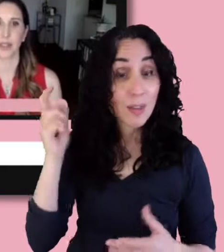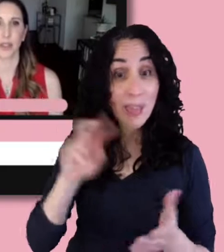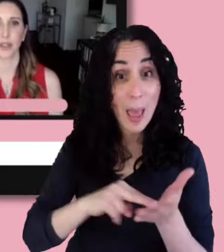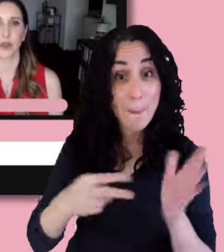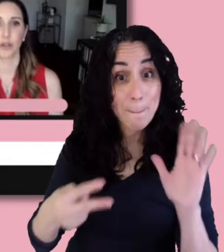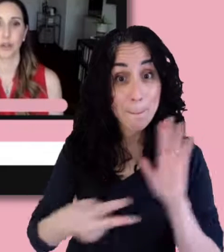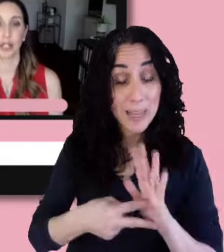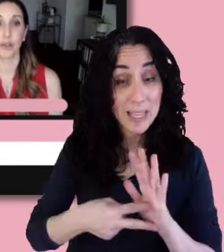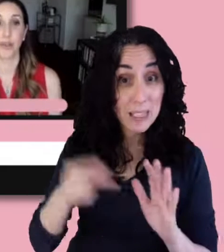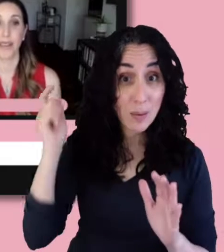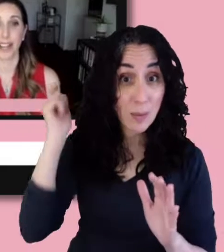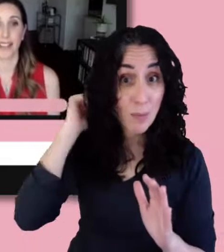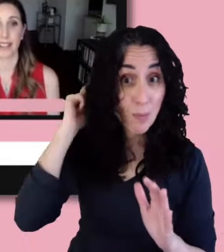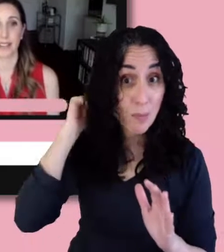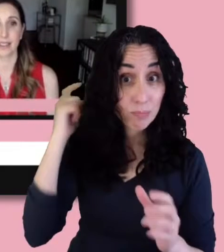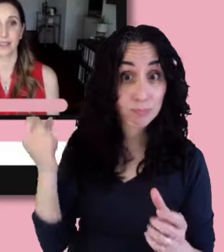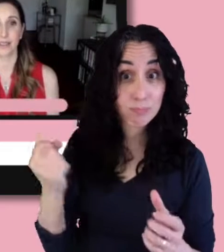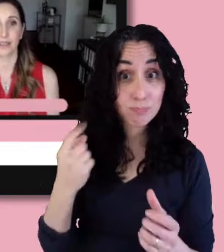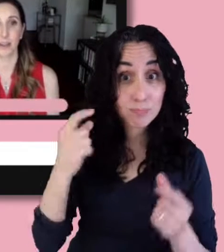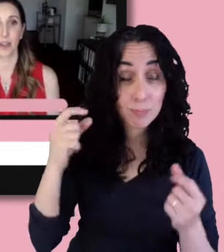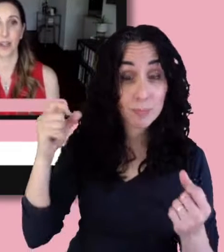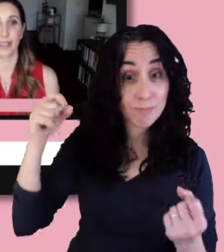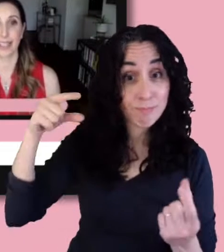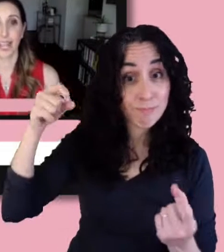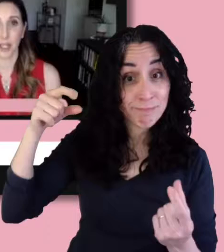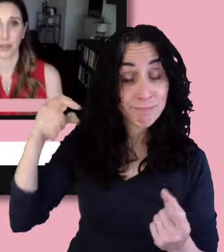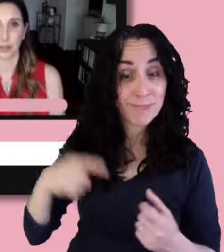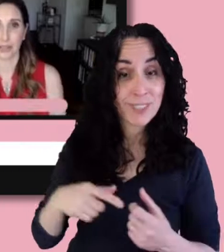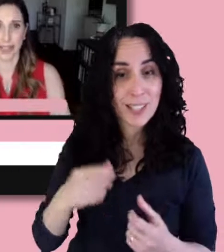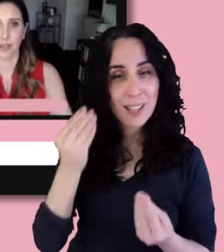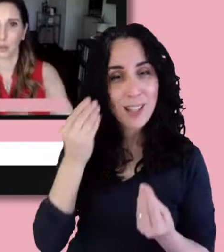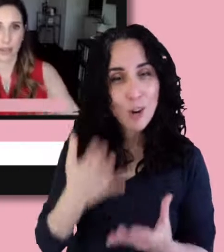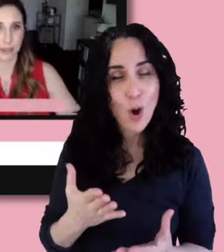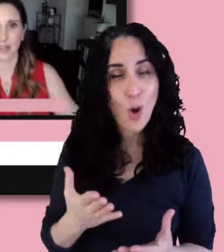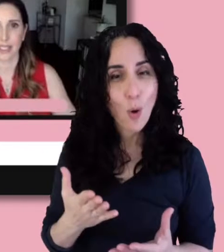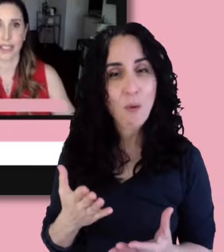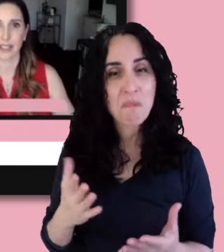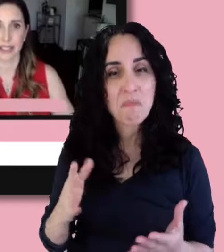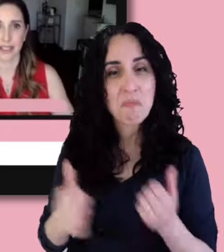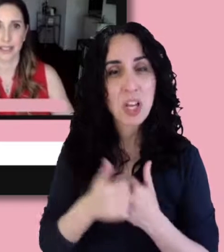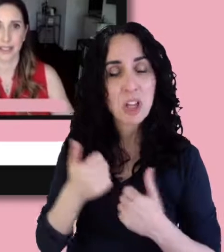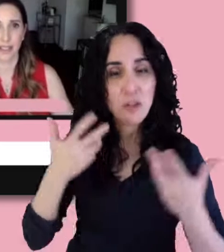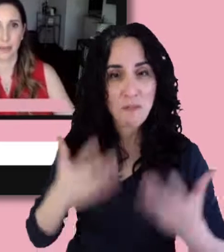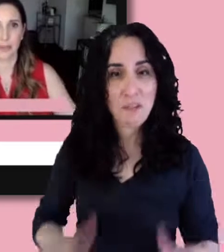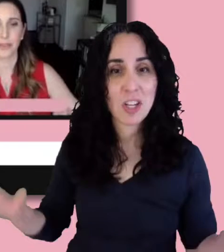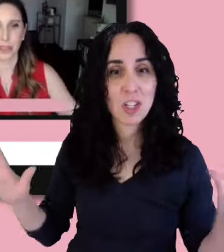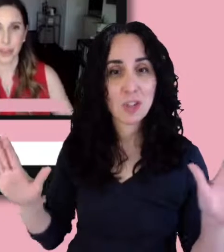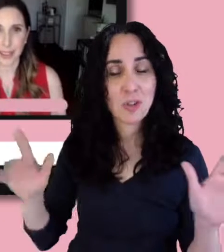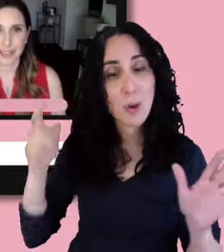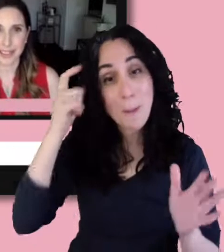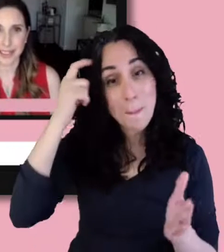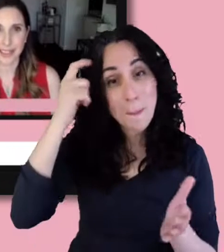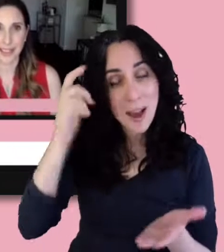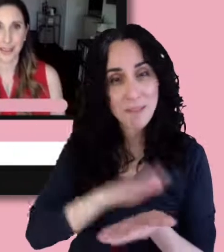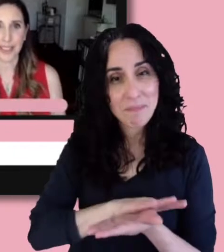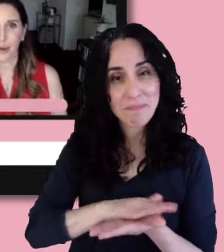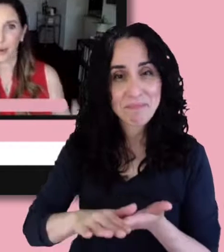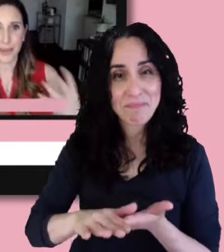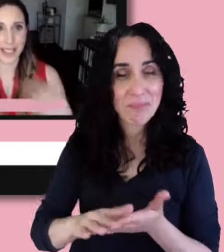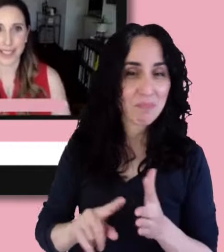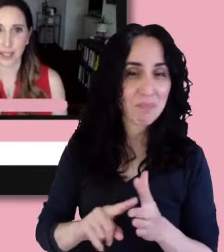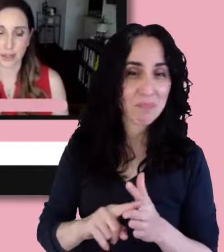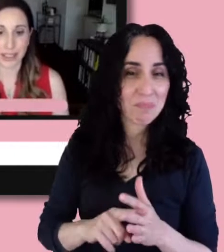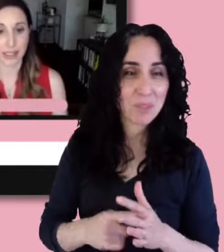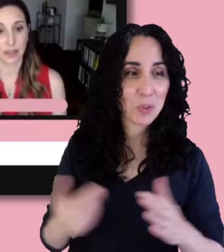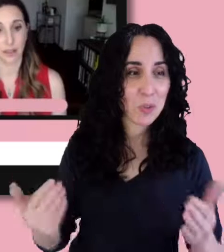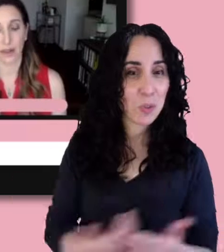danger is over. And what that does for an animal is it wipes the slate clean. For humans, we hold that